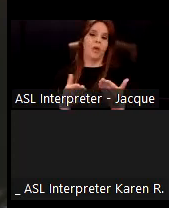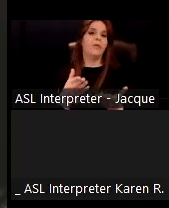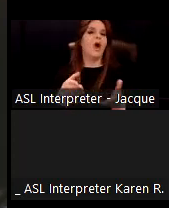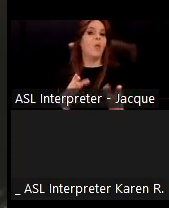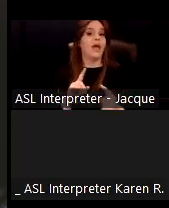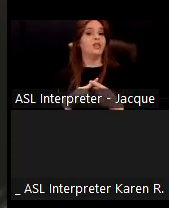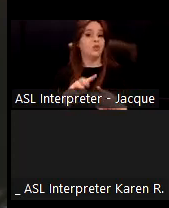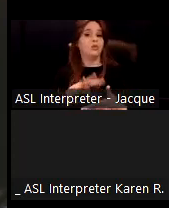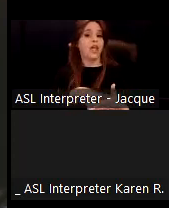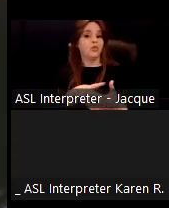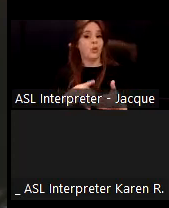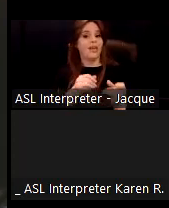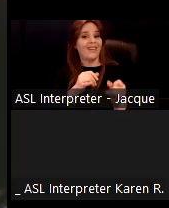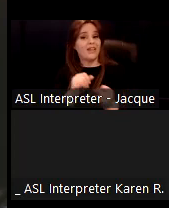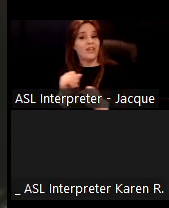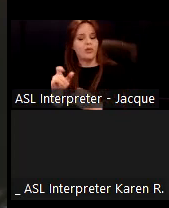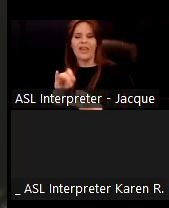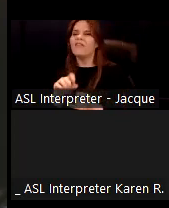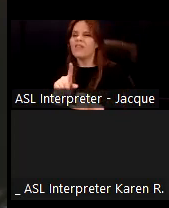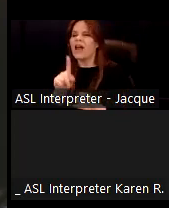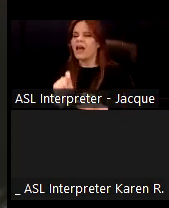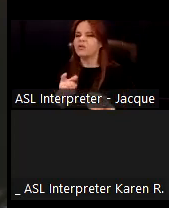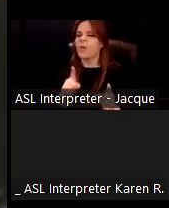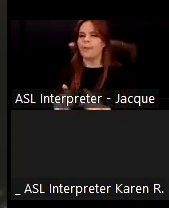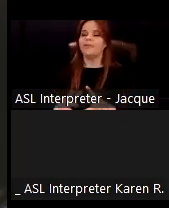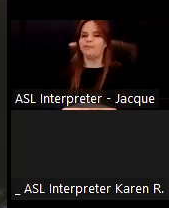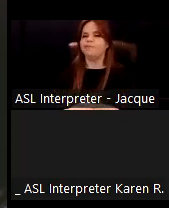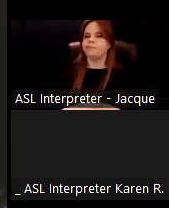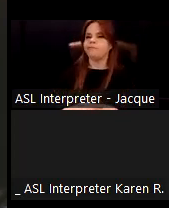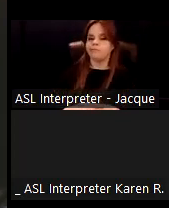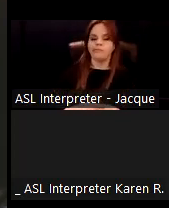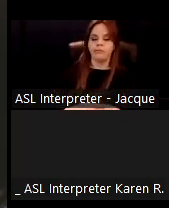schedule individually if that needs to happen.